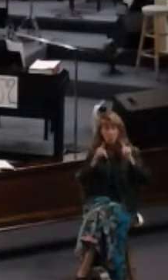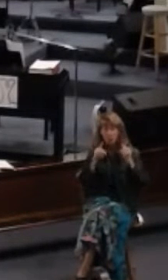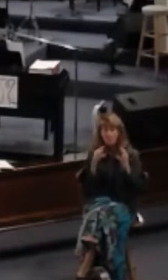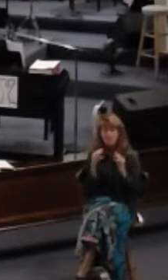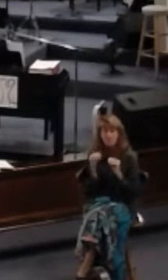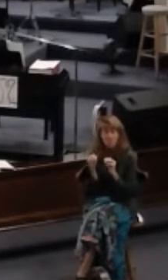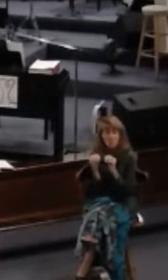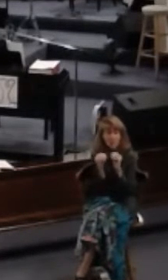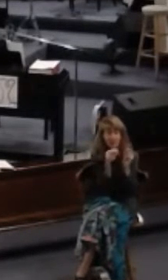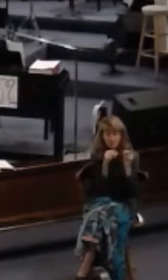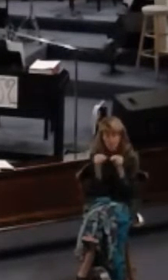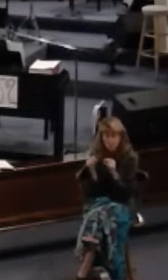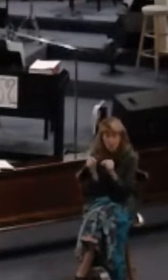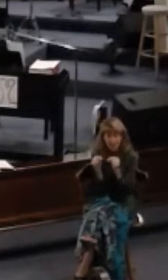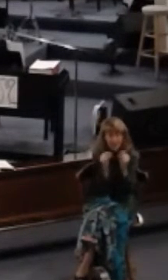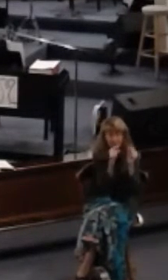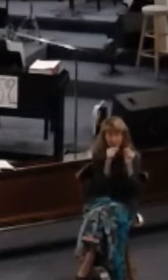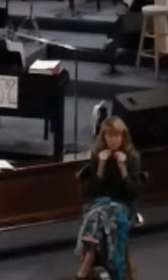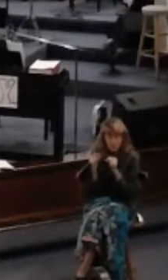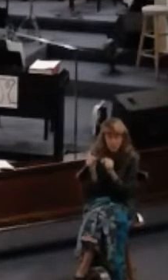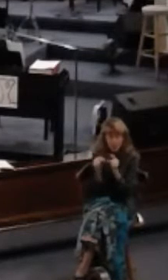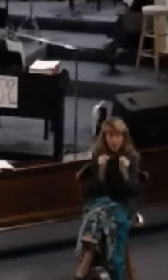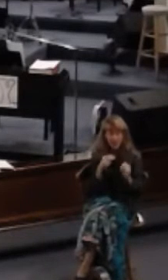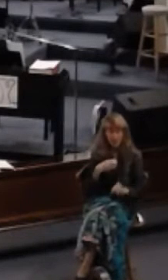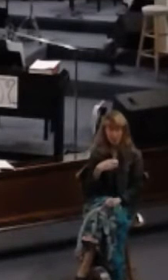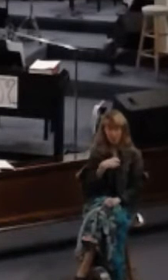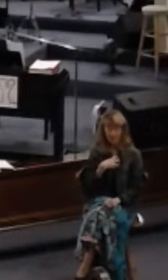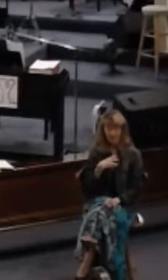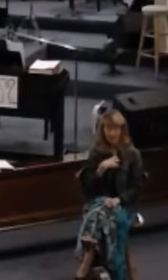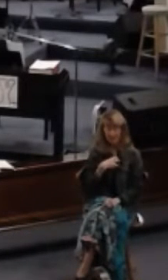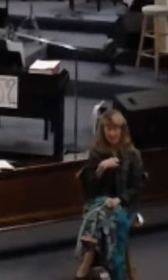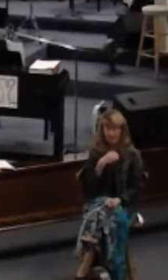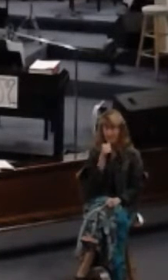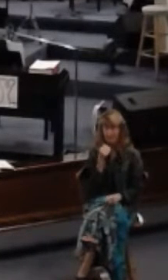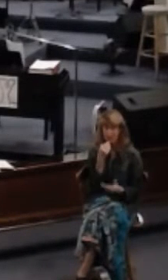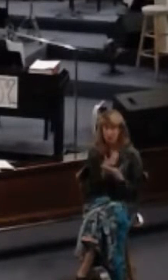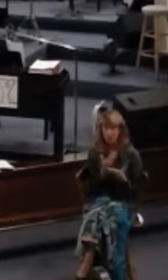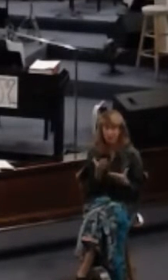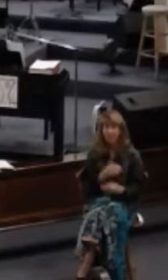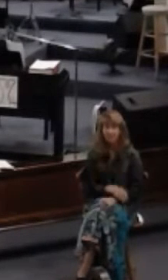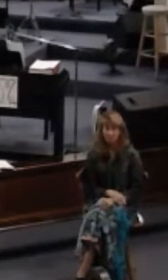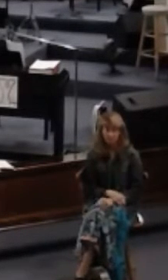Complaining. We all know murmuring is not a good thing in a church.